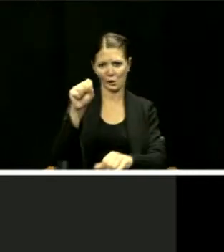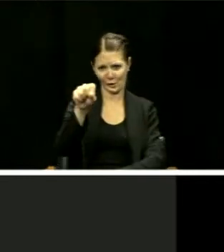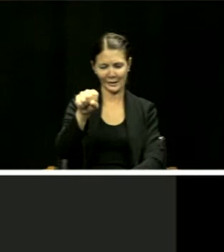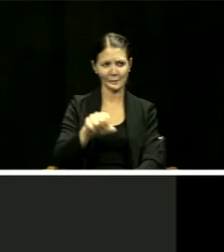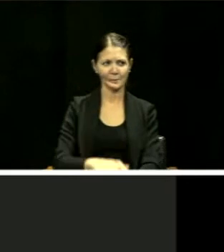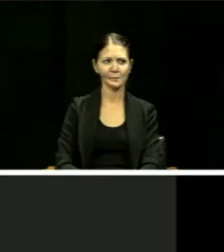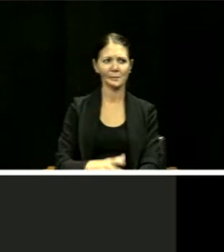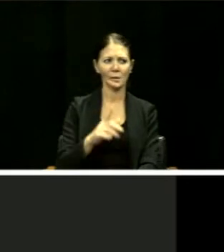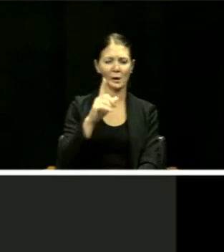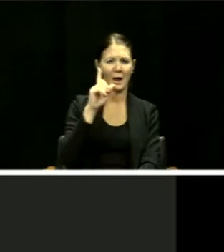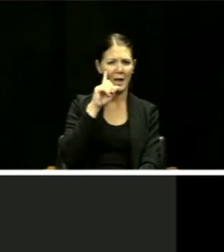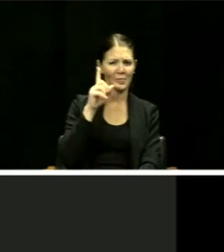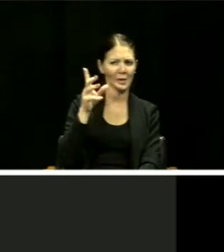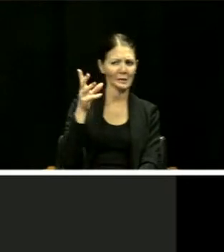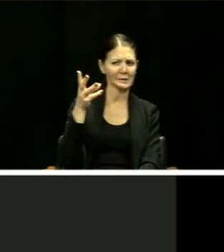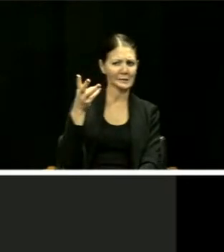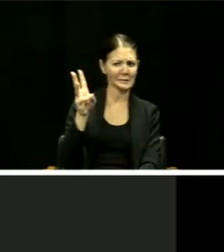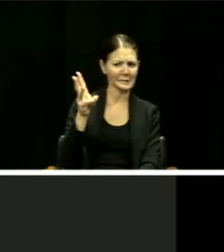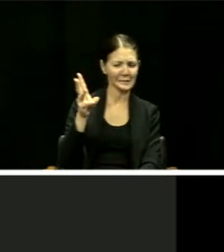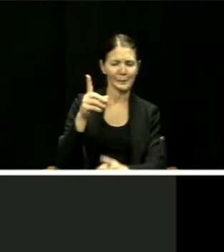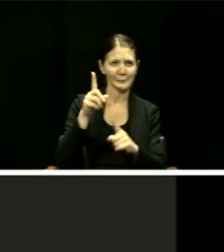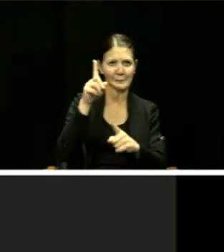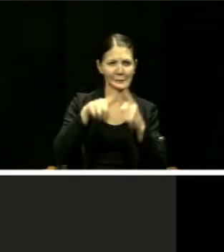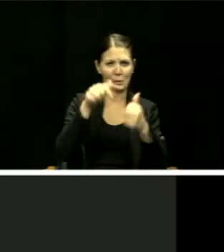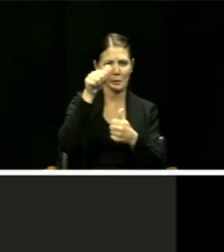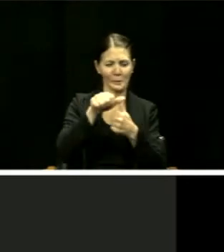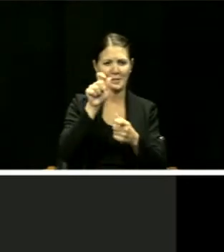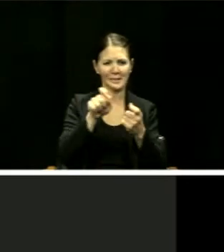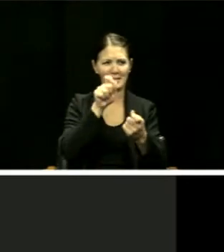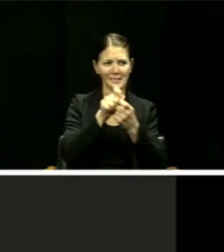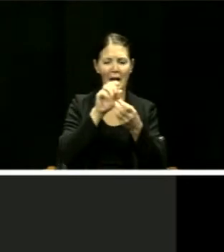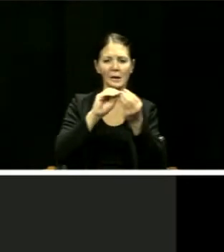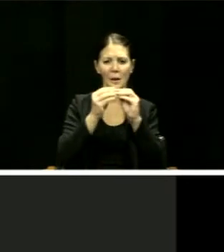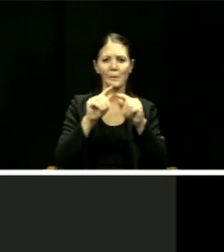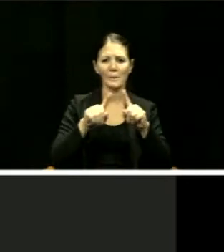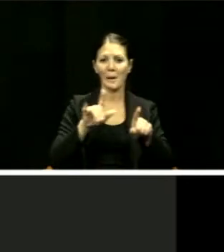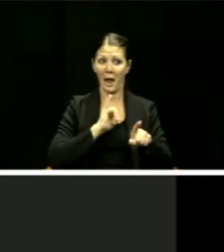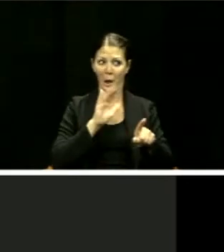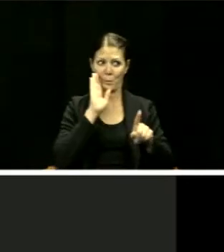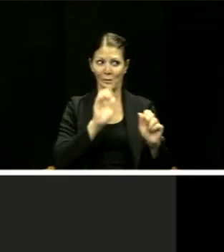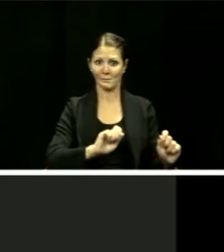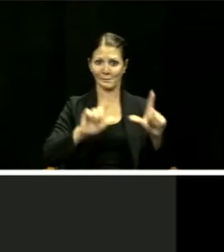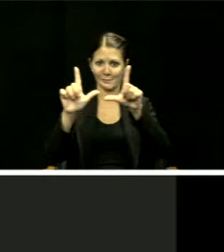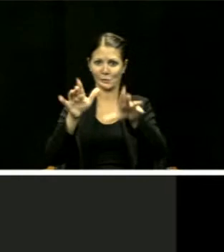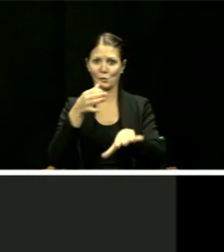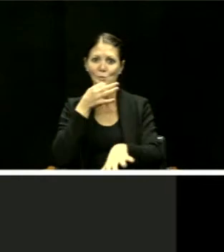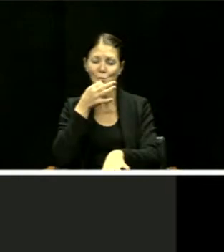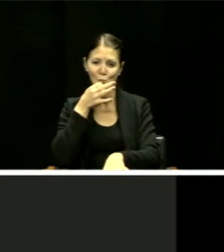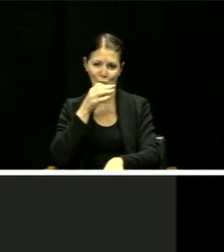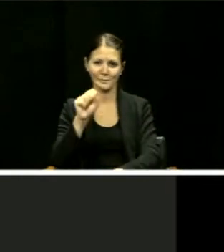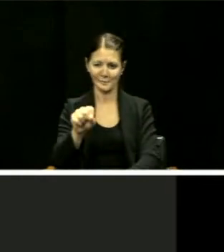I think it's a 60-inch. I'm not remembering the exact number, but I do have it on a slide coming up, so.